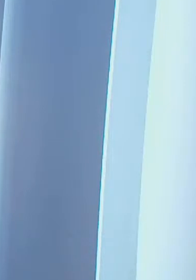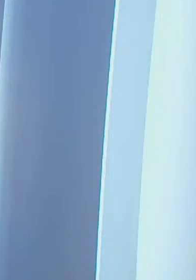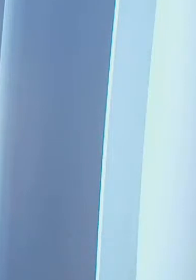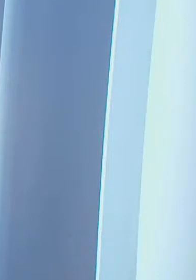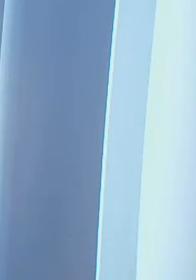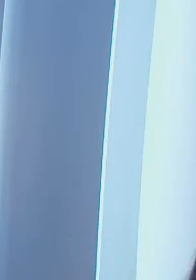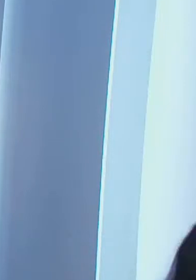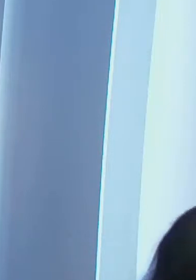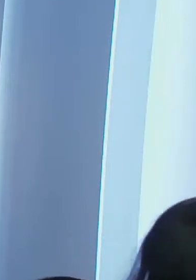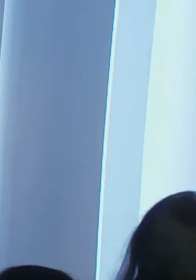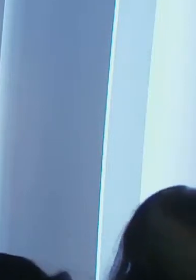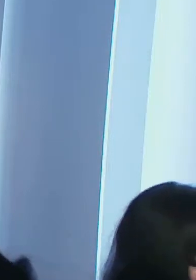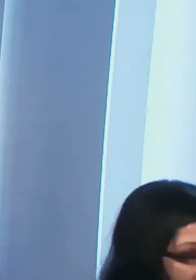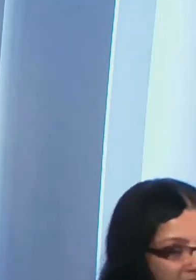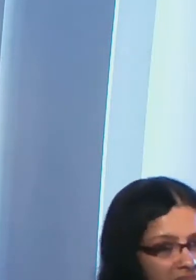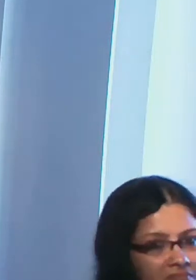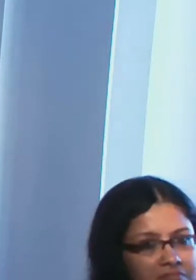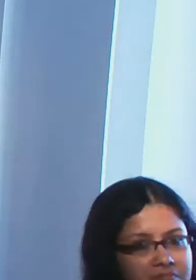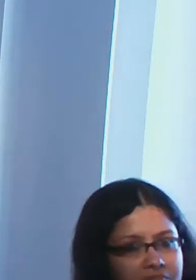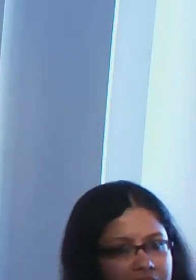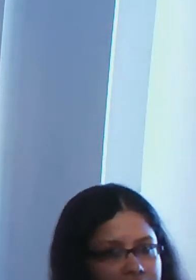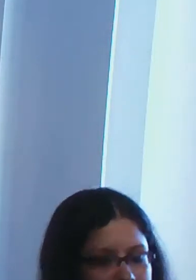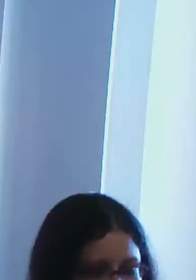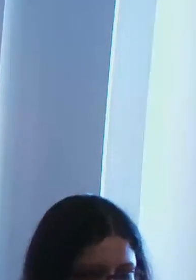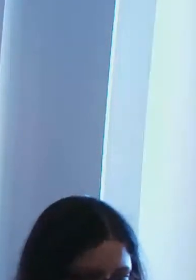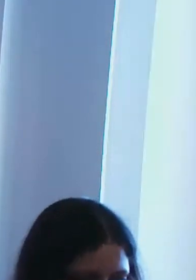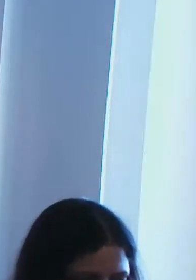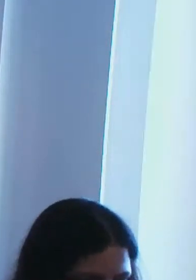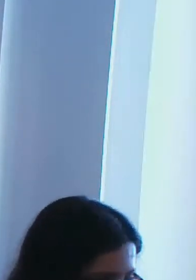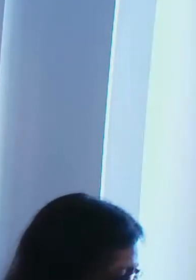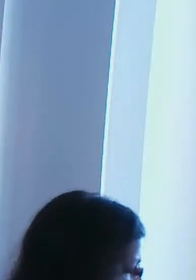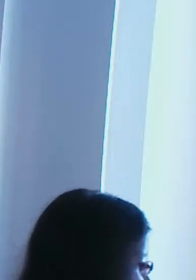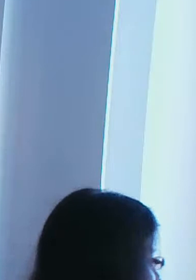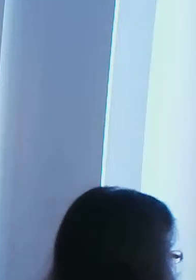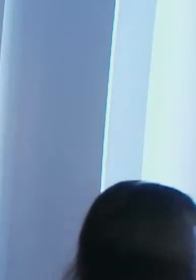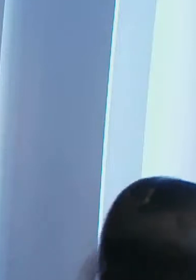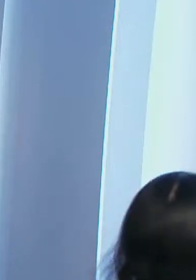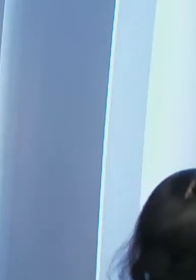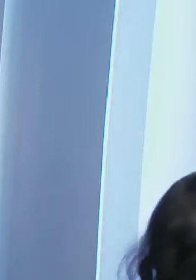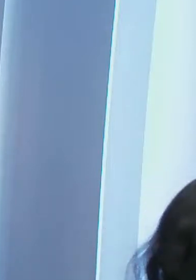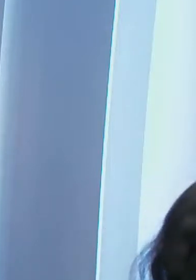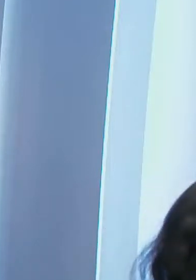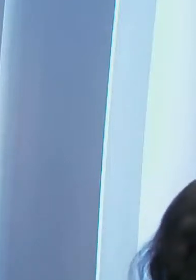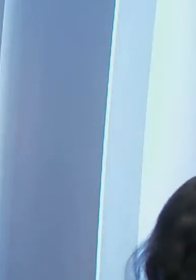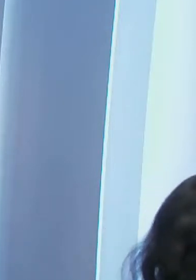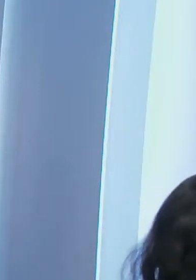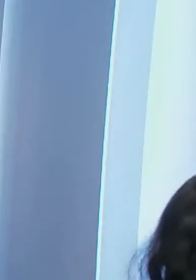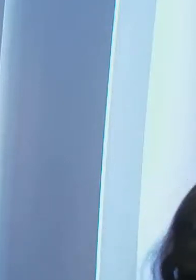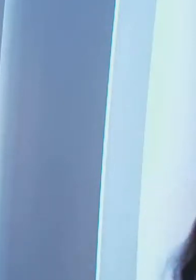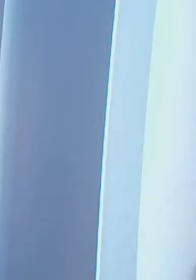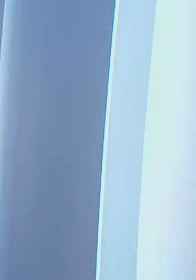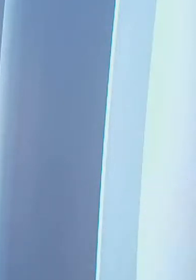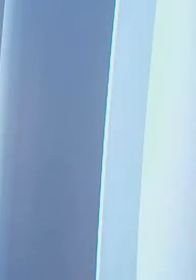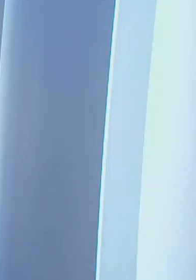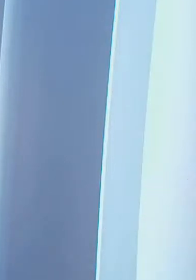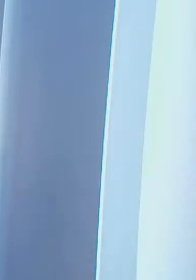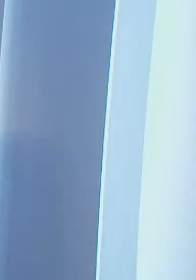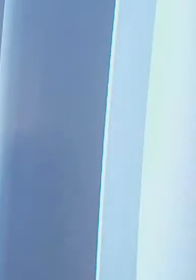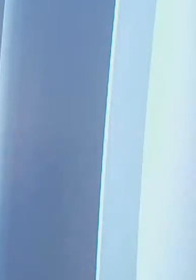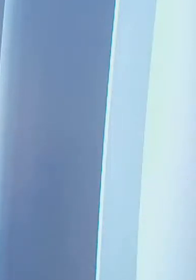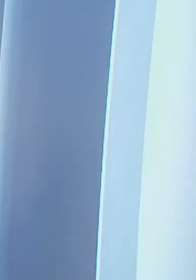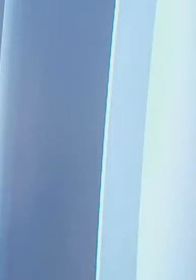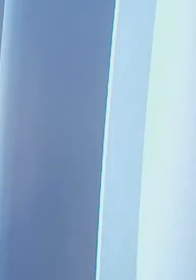among many other worlds, is product oriented, when the object takes precedence over the process.